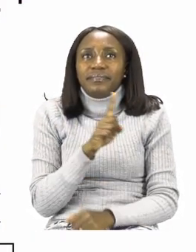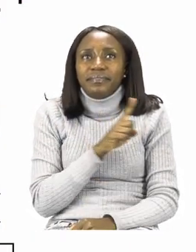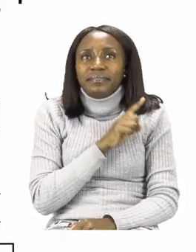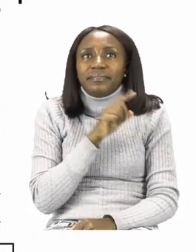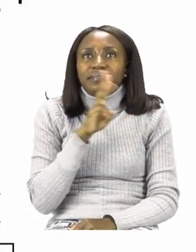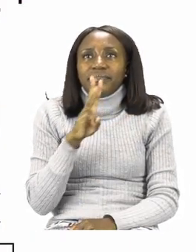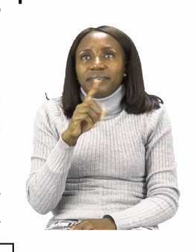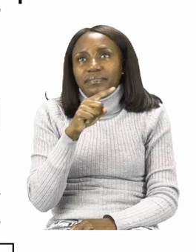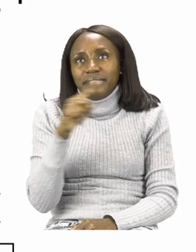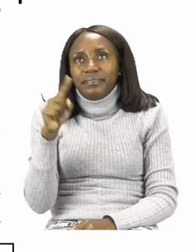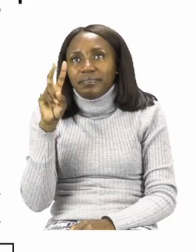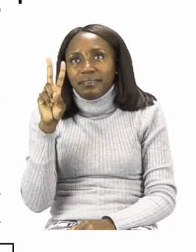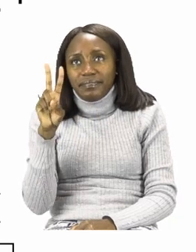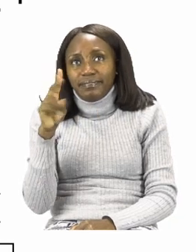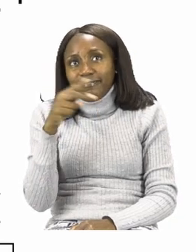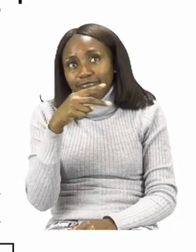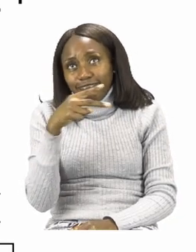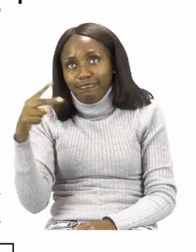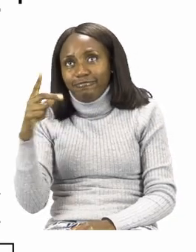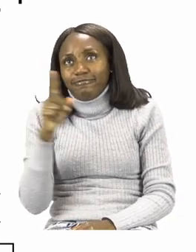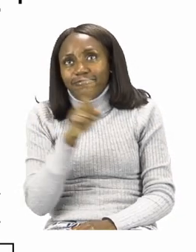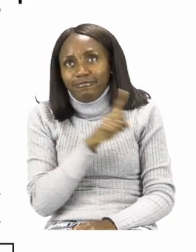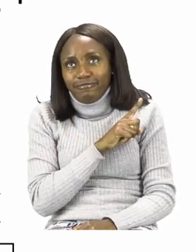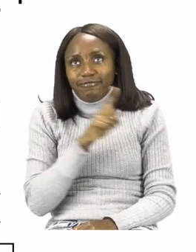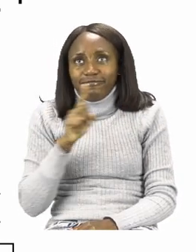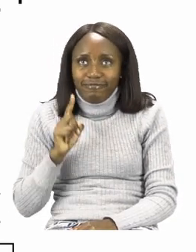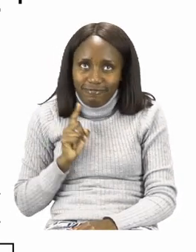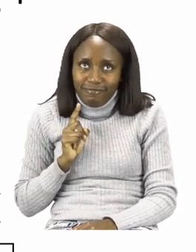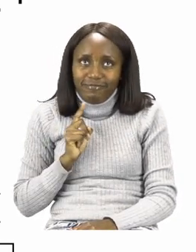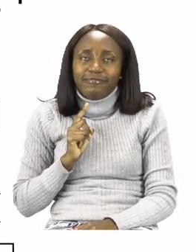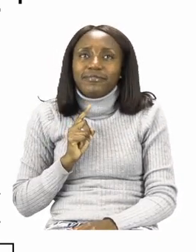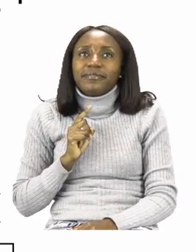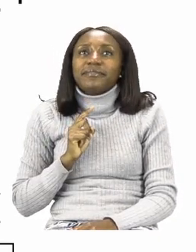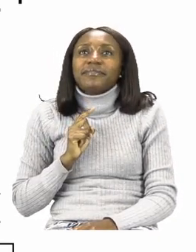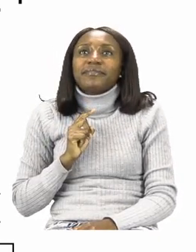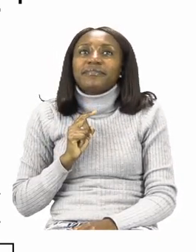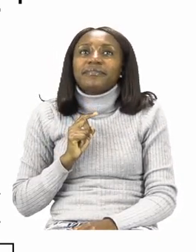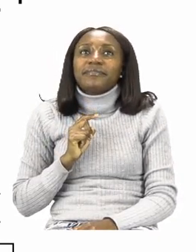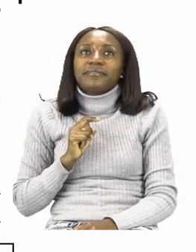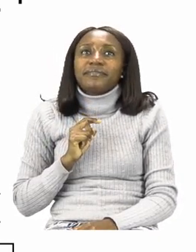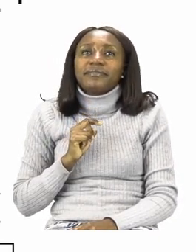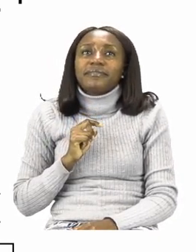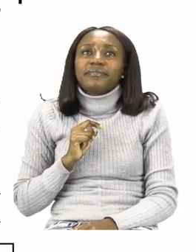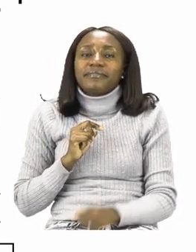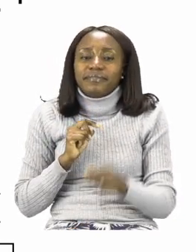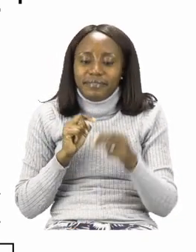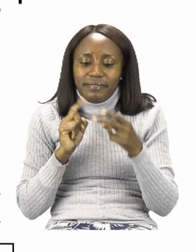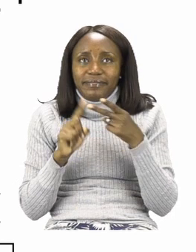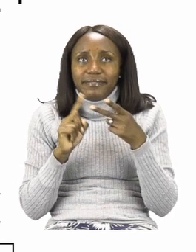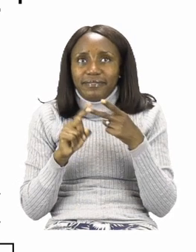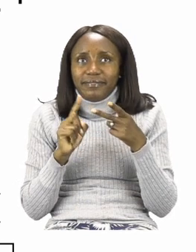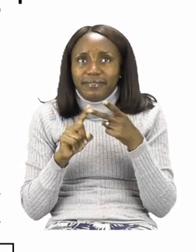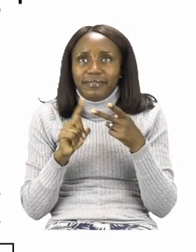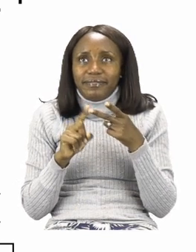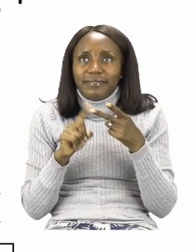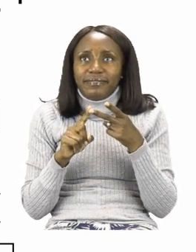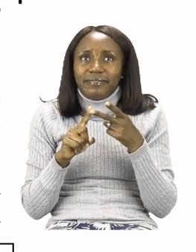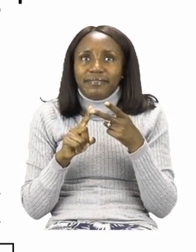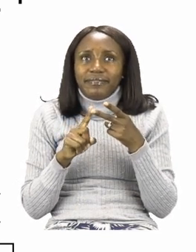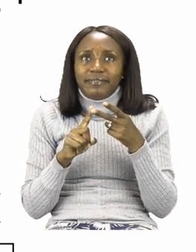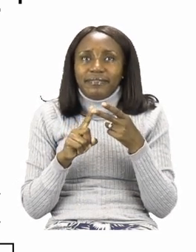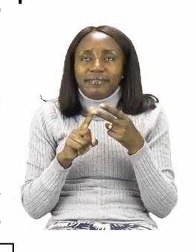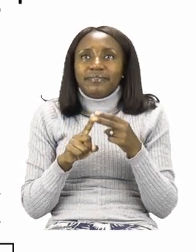sum equals to 11. Let's look at the second one. The second